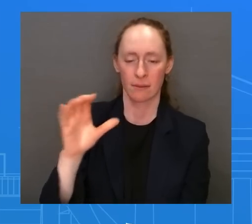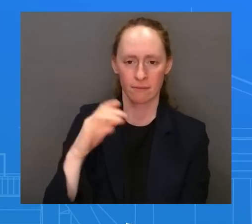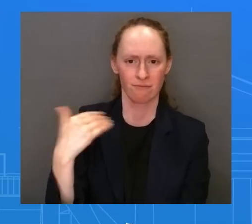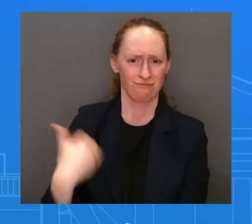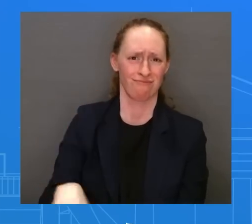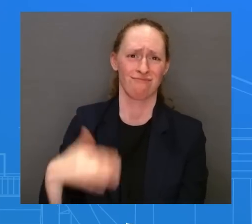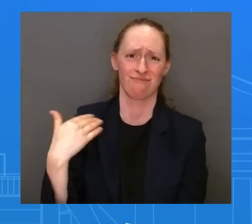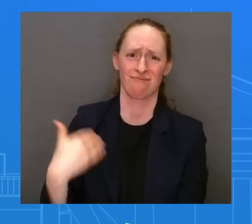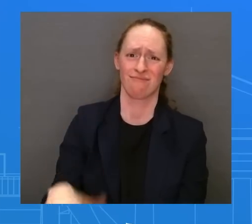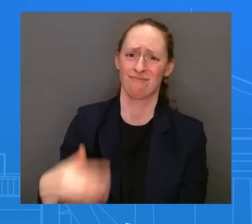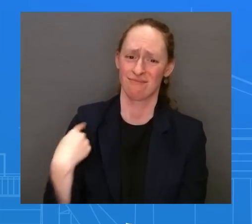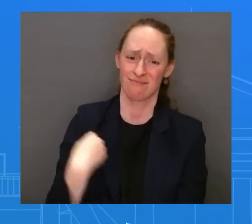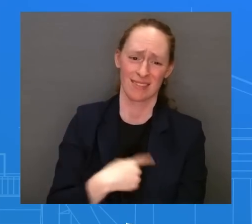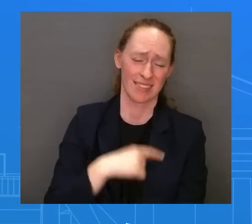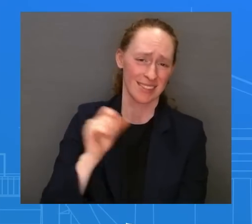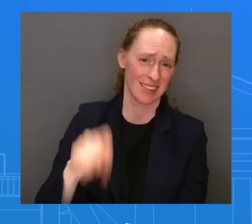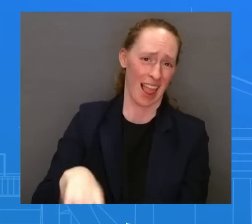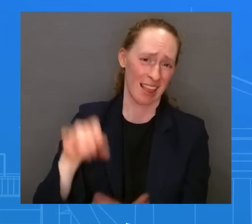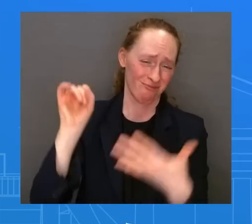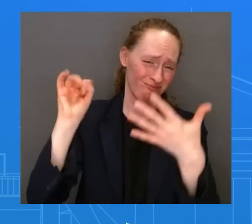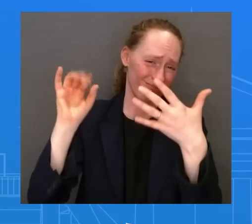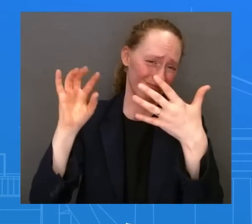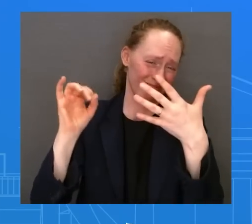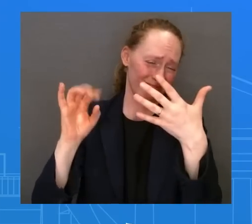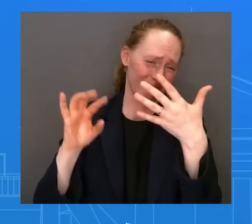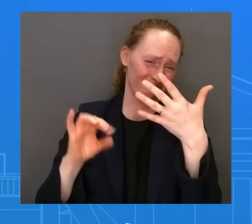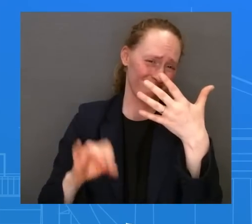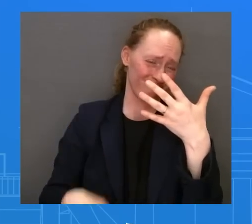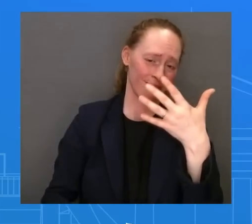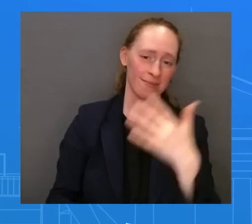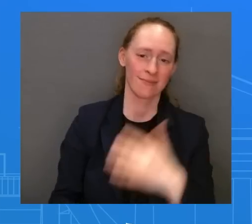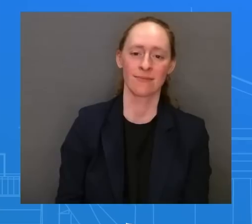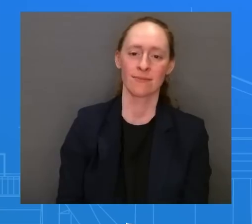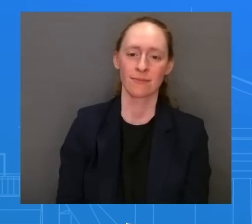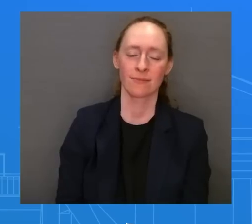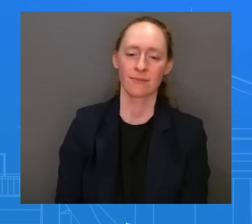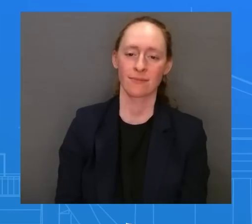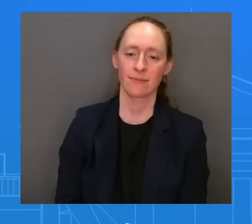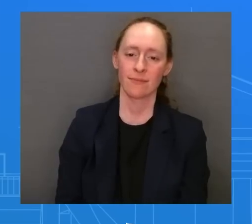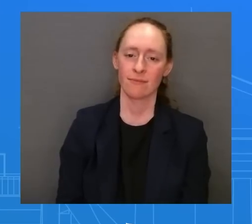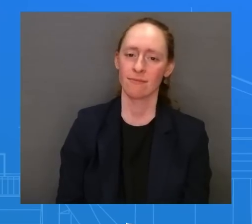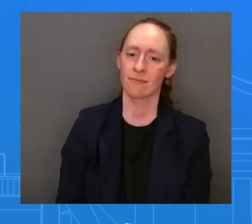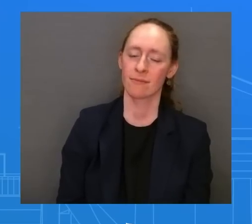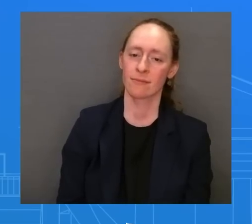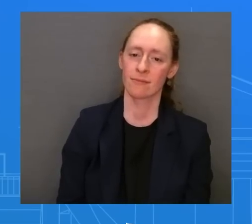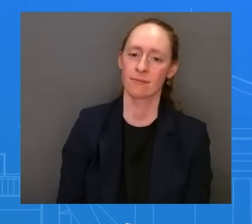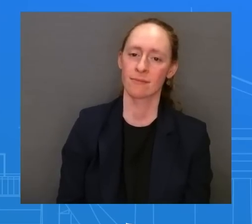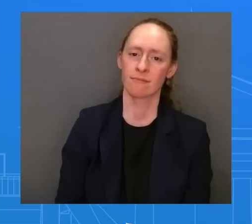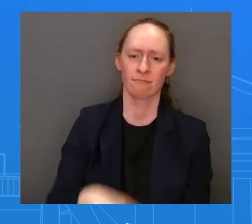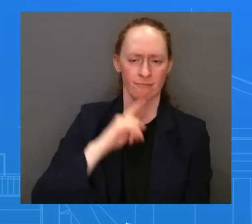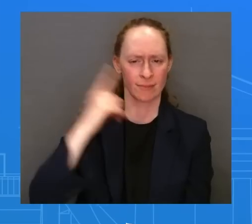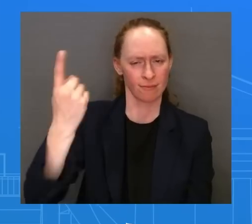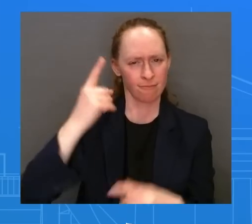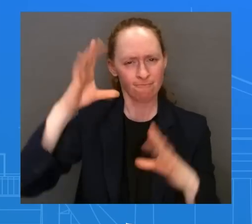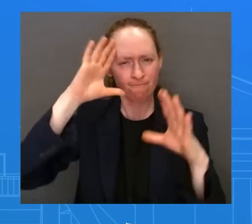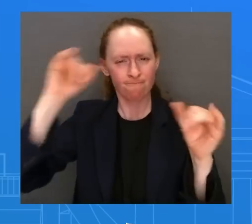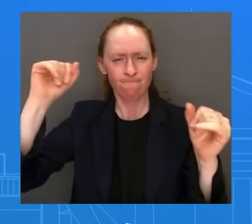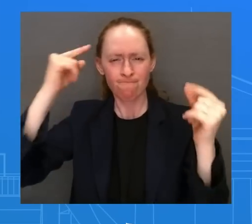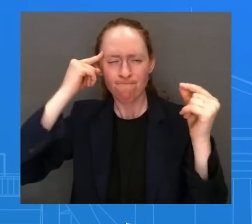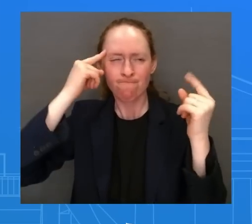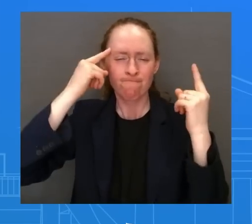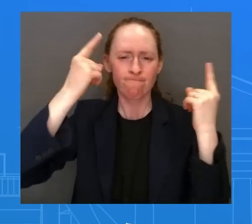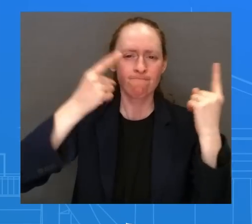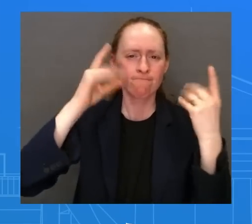the president has prioritized alliances and Partnerships many of whom were left left in the wake of the previous